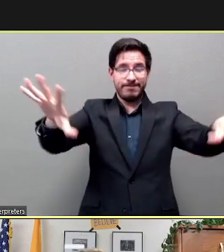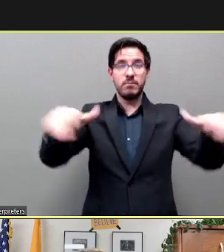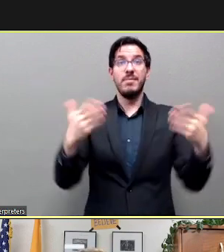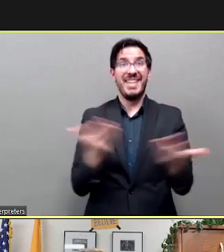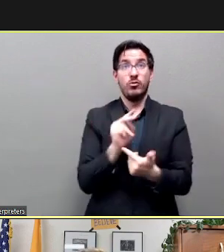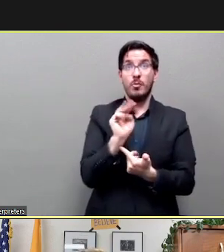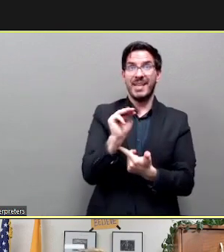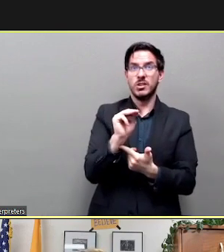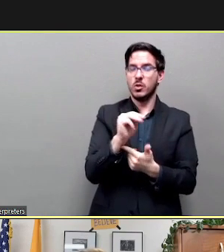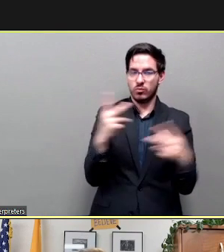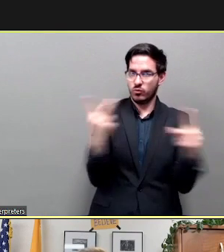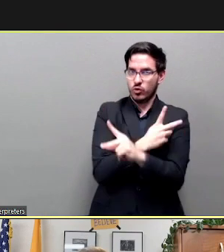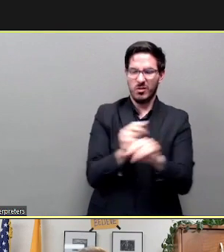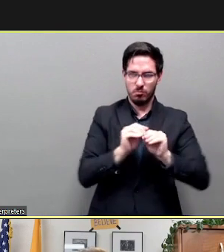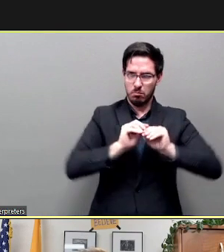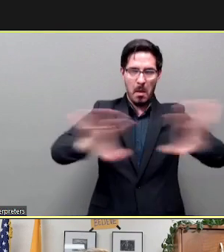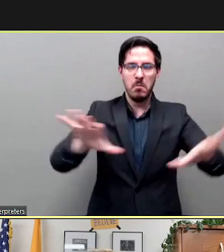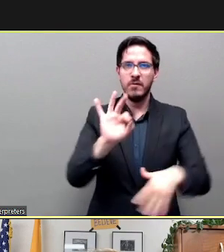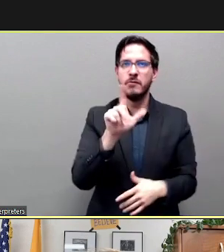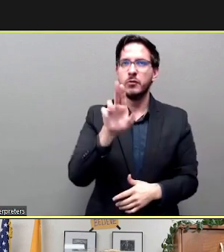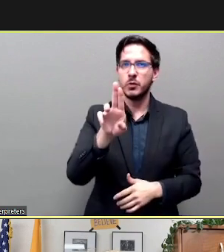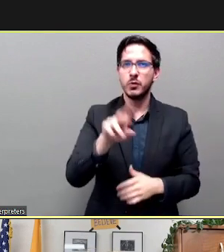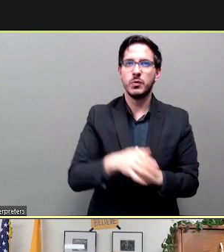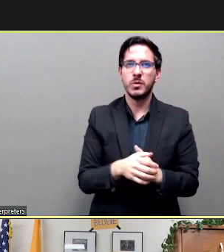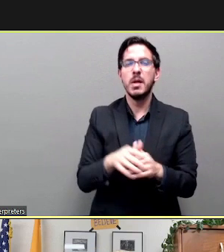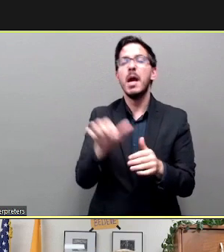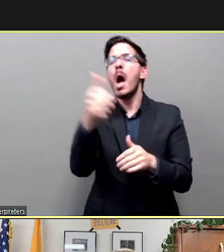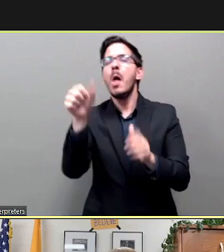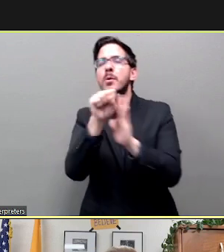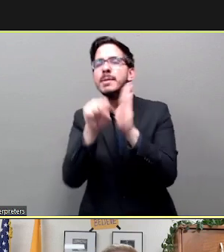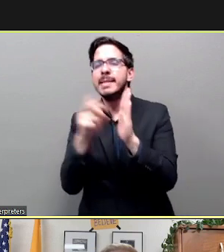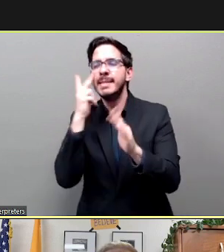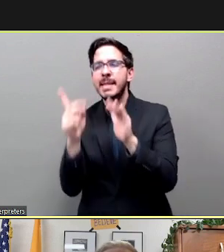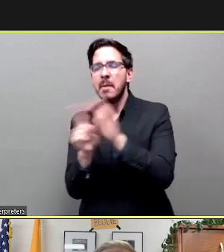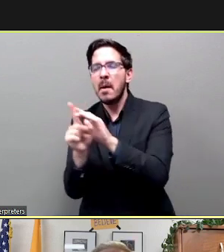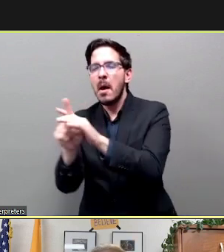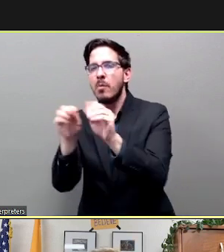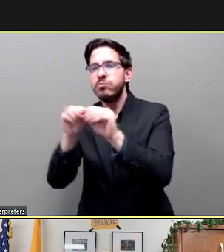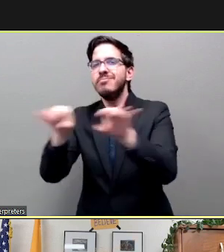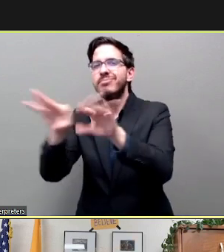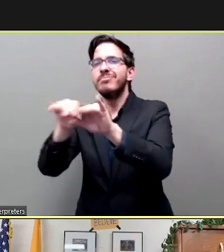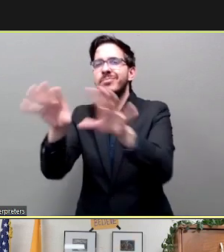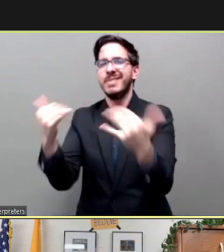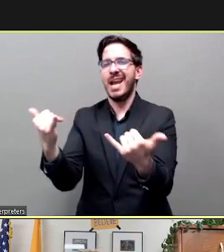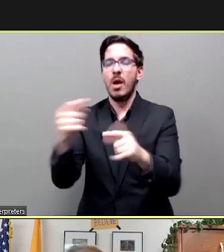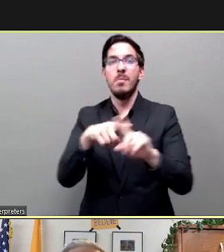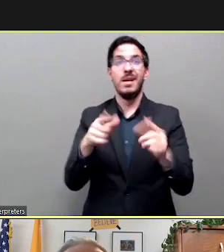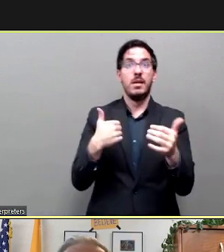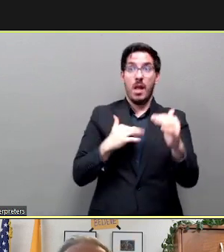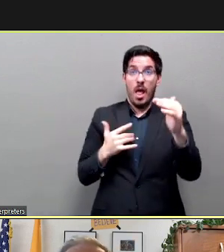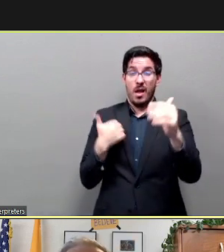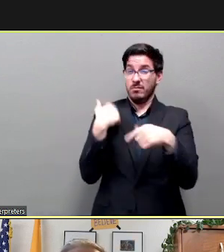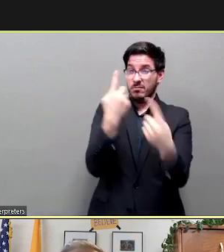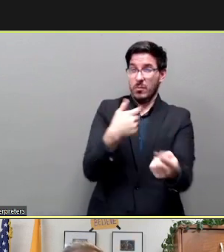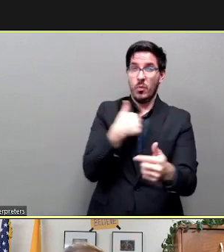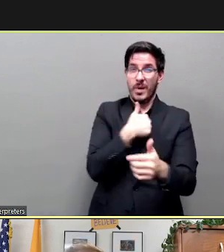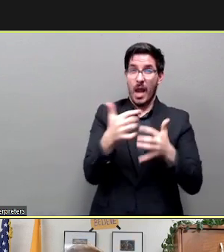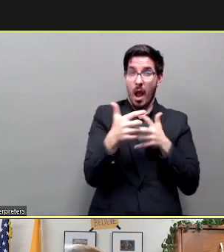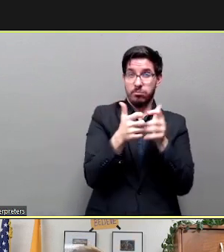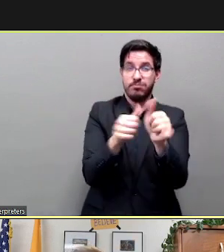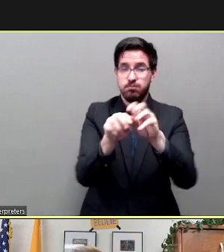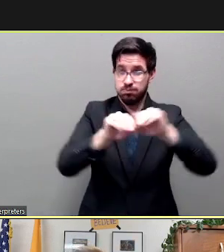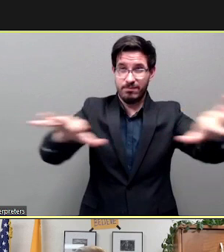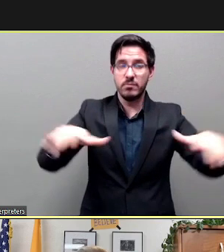please. In addition, we did get a letter from the federal government. The governor got this letter saying